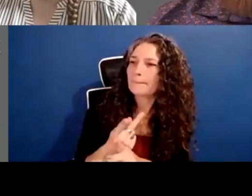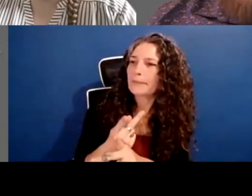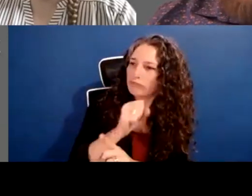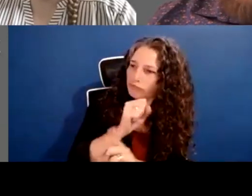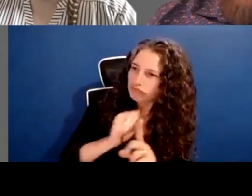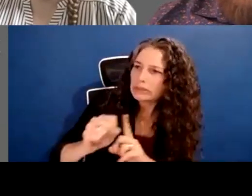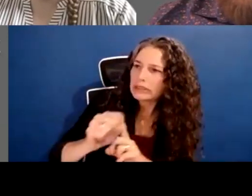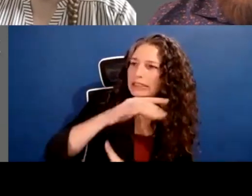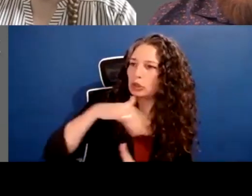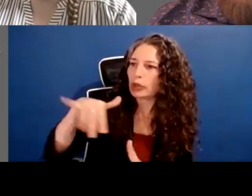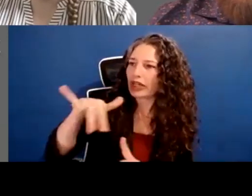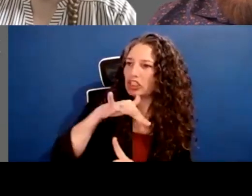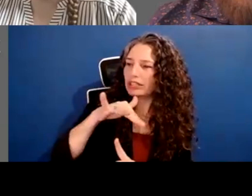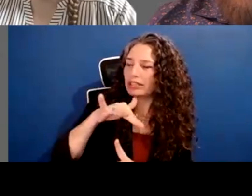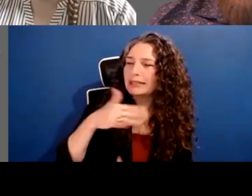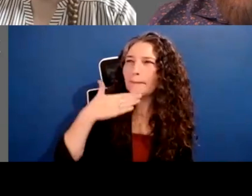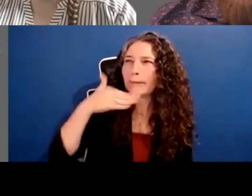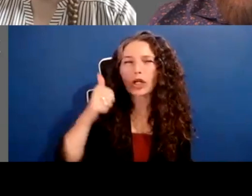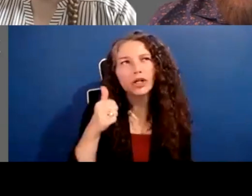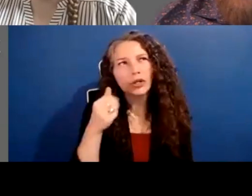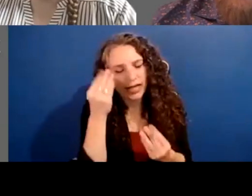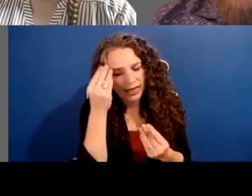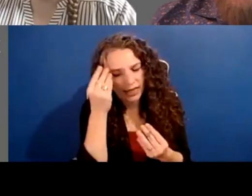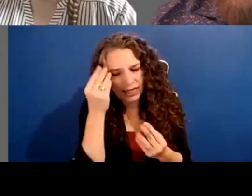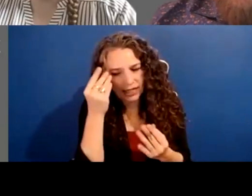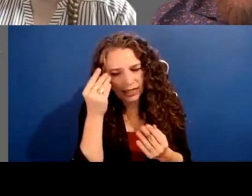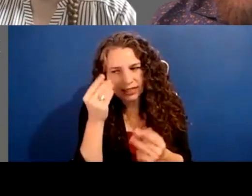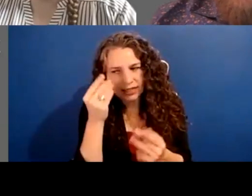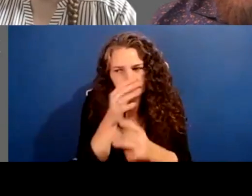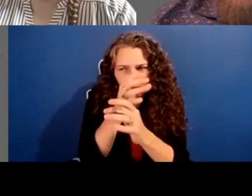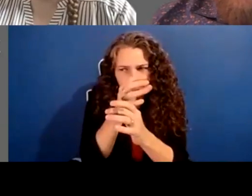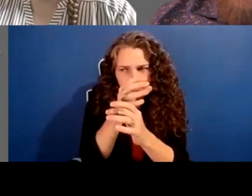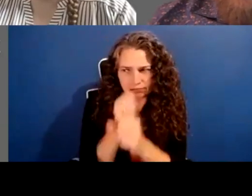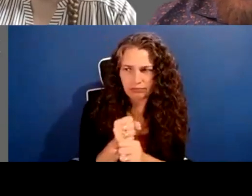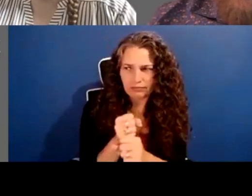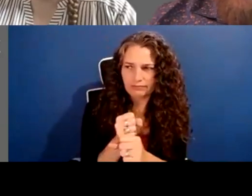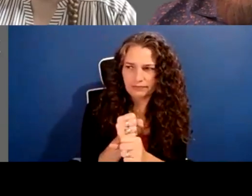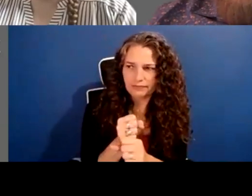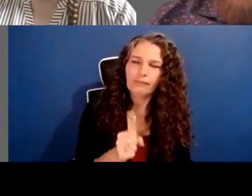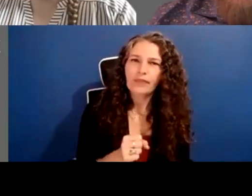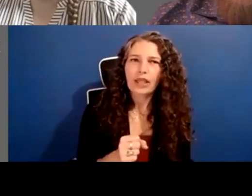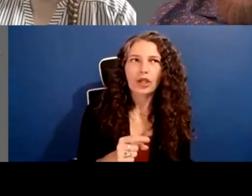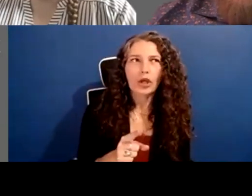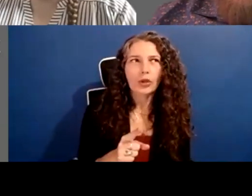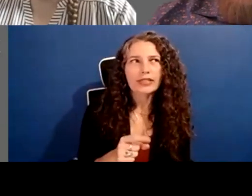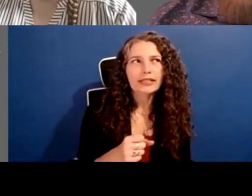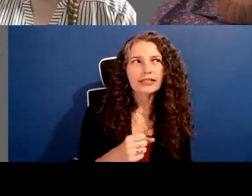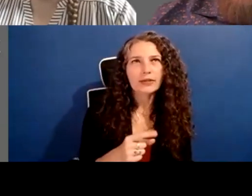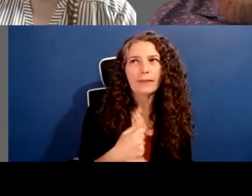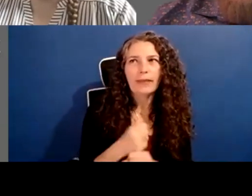how to craft your questions, in a very considerate way. And I'd say